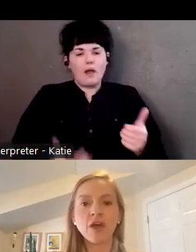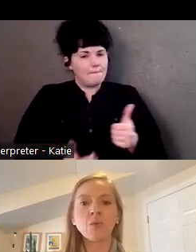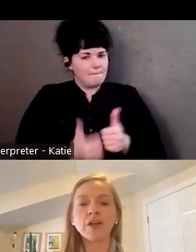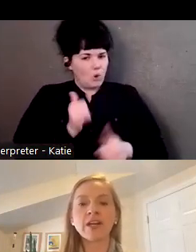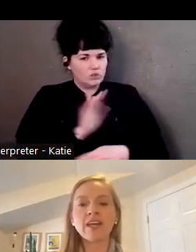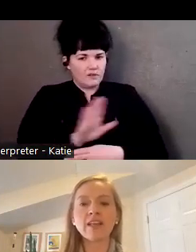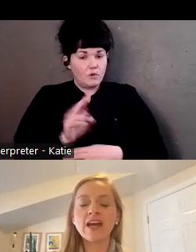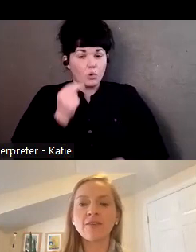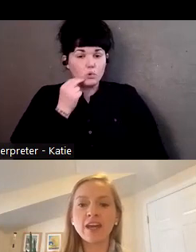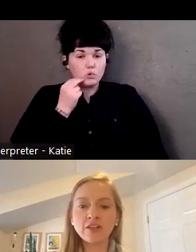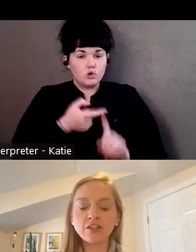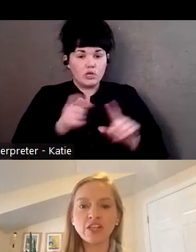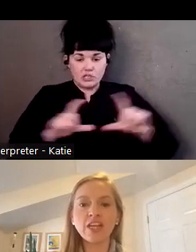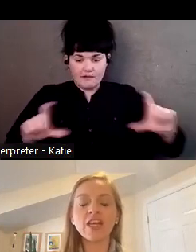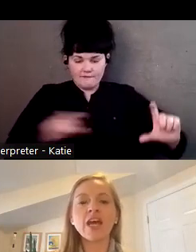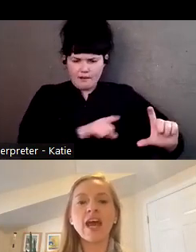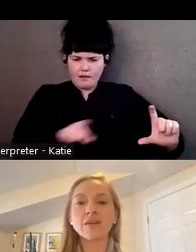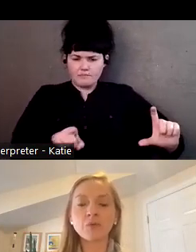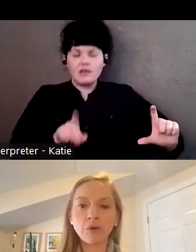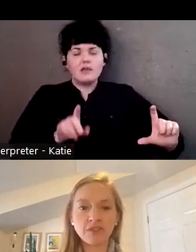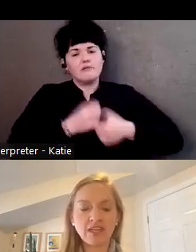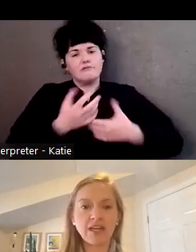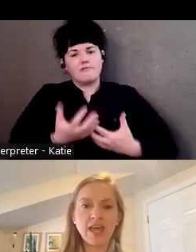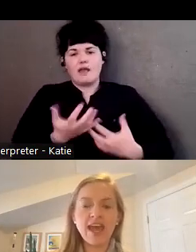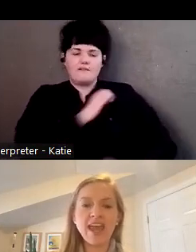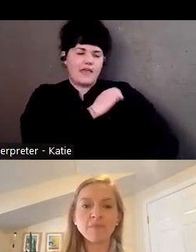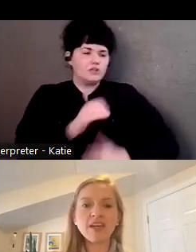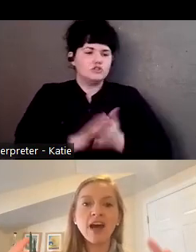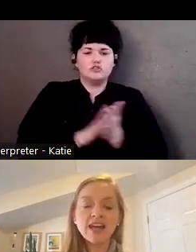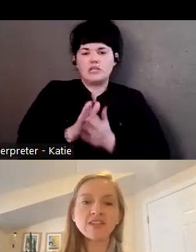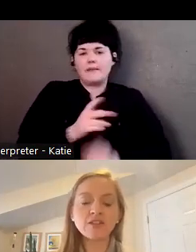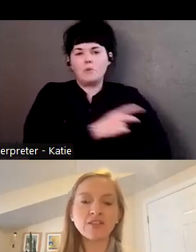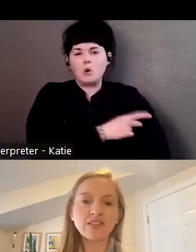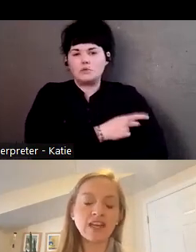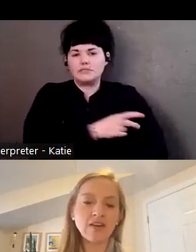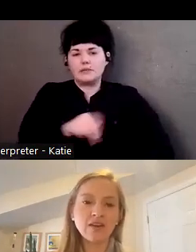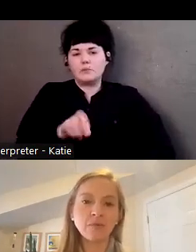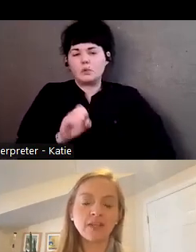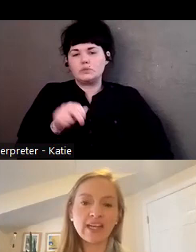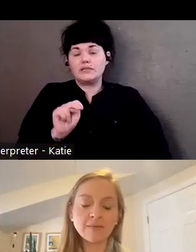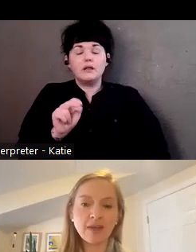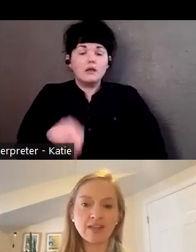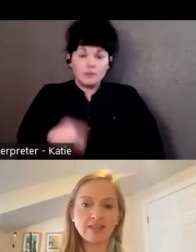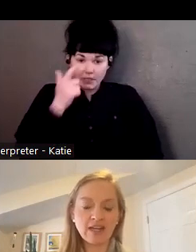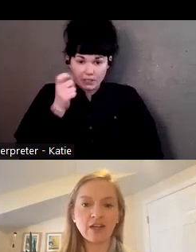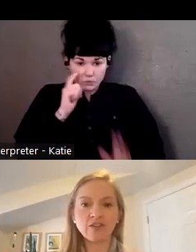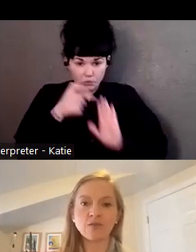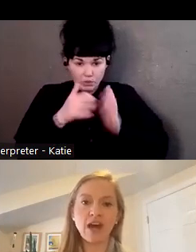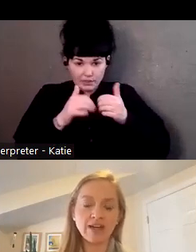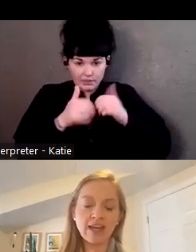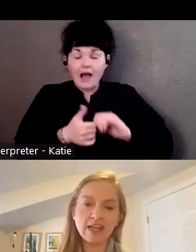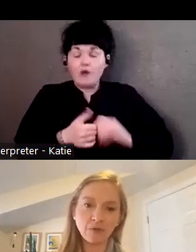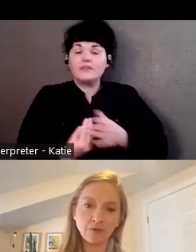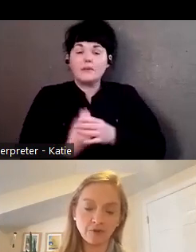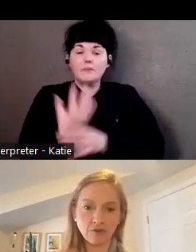from, where you're going to get a lot of energy and protein. And because you can see how the plant-based area, so